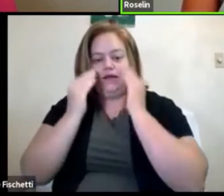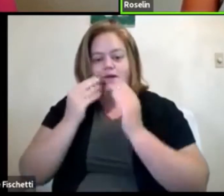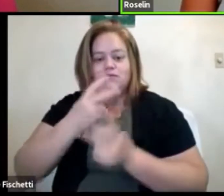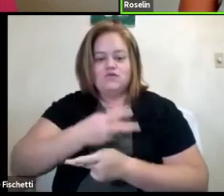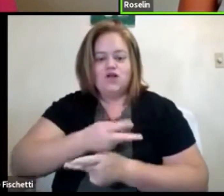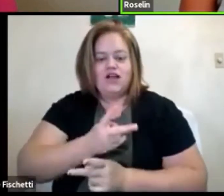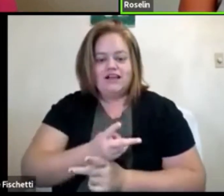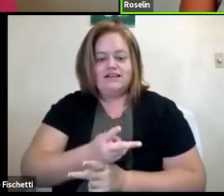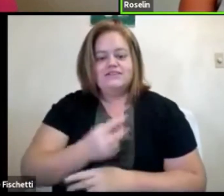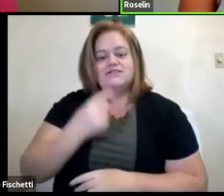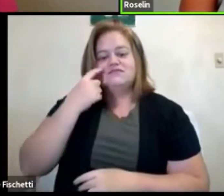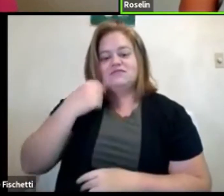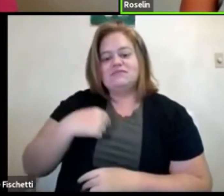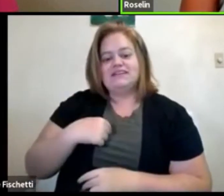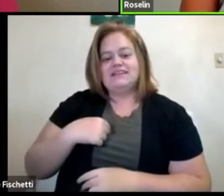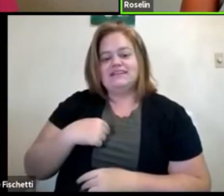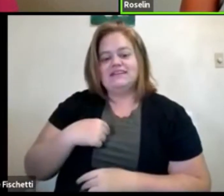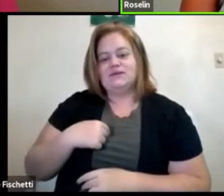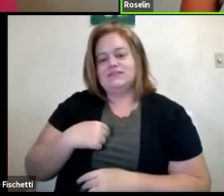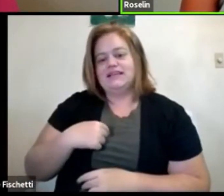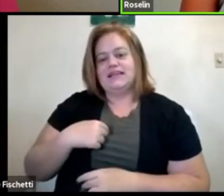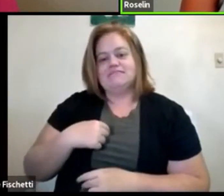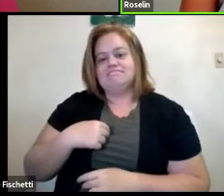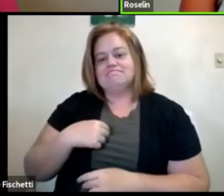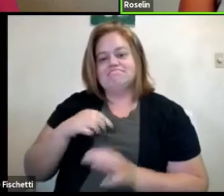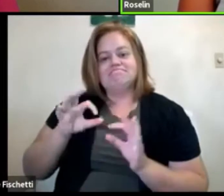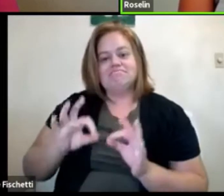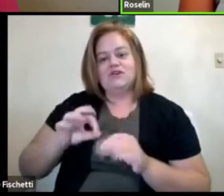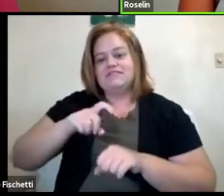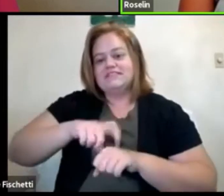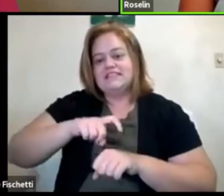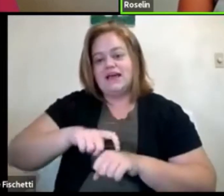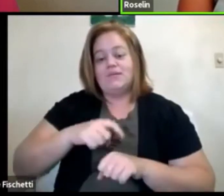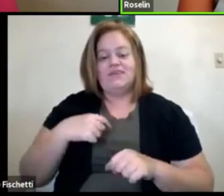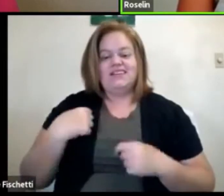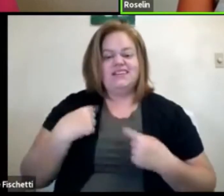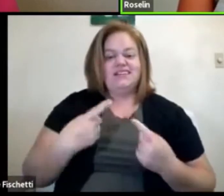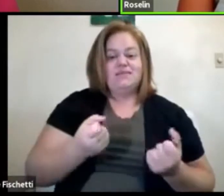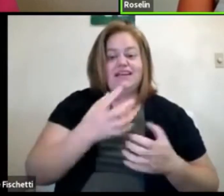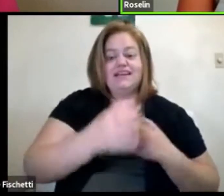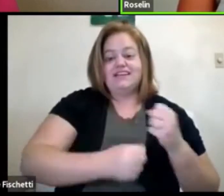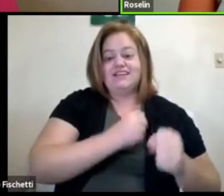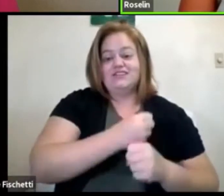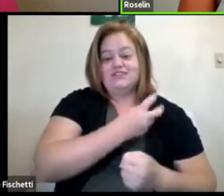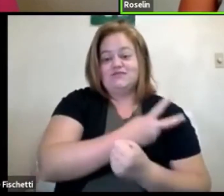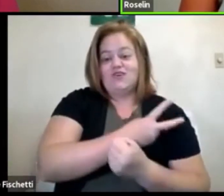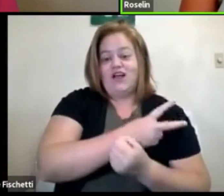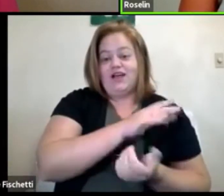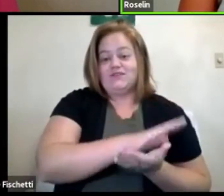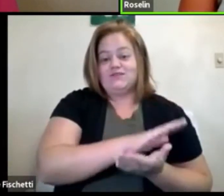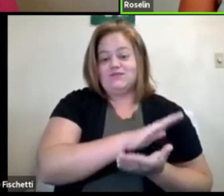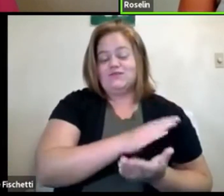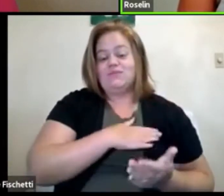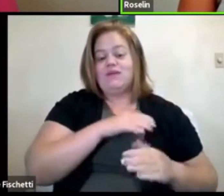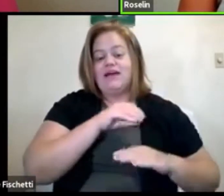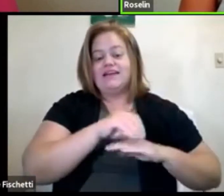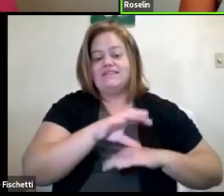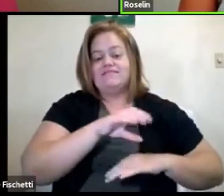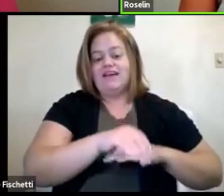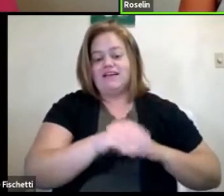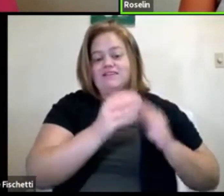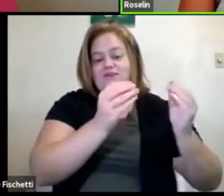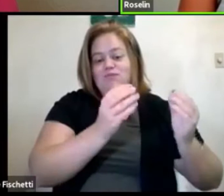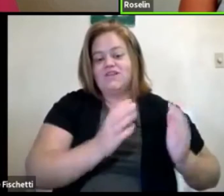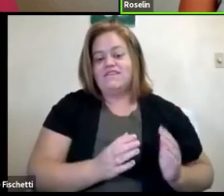just years of just learning. When I was in graduate school, my advisor, Professor Jurek, she